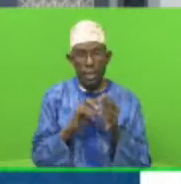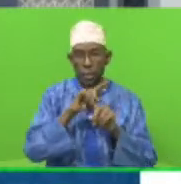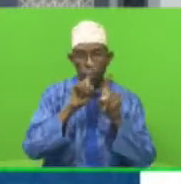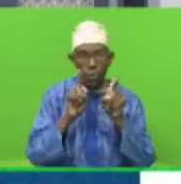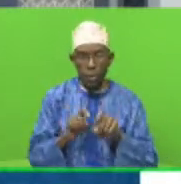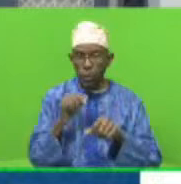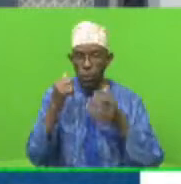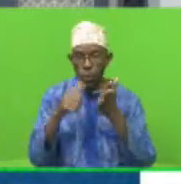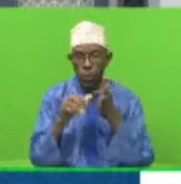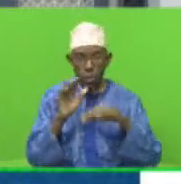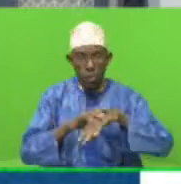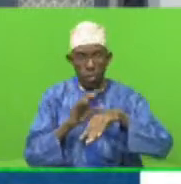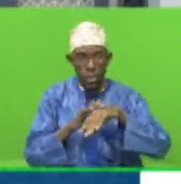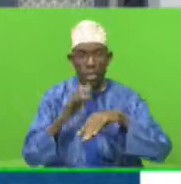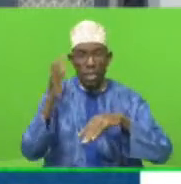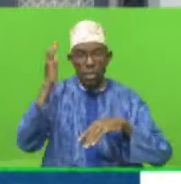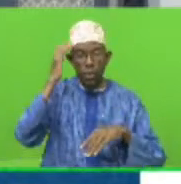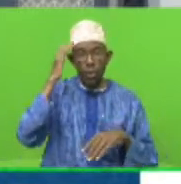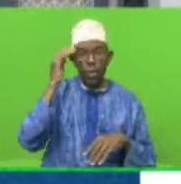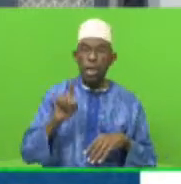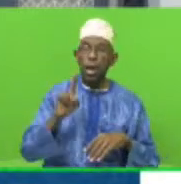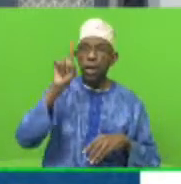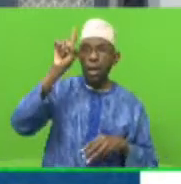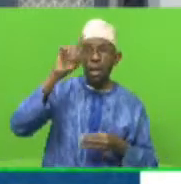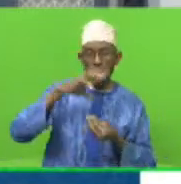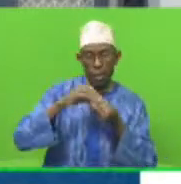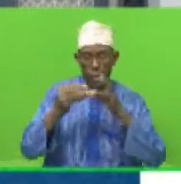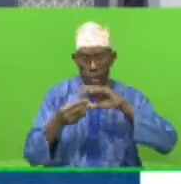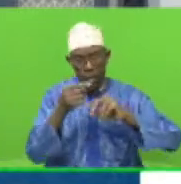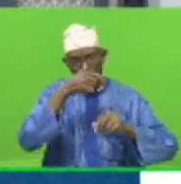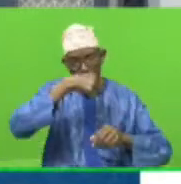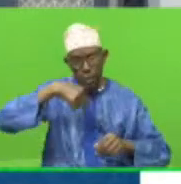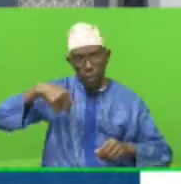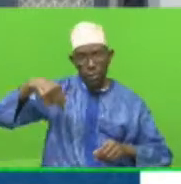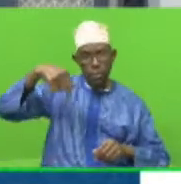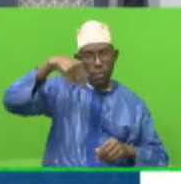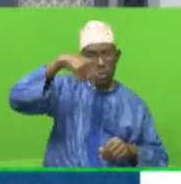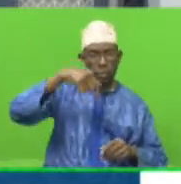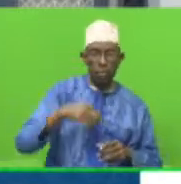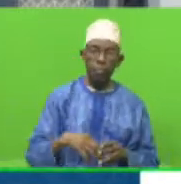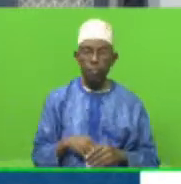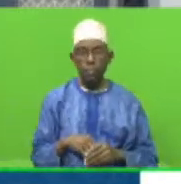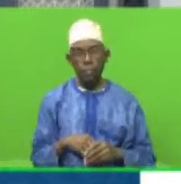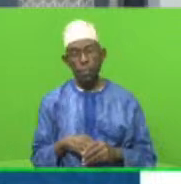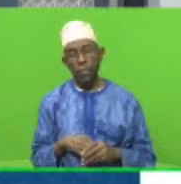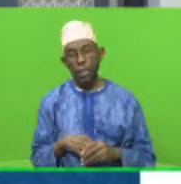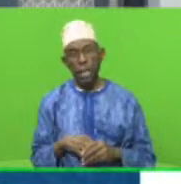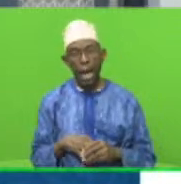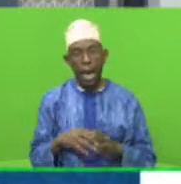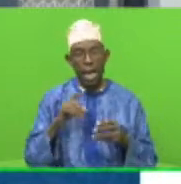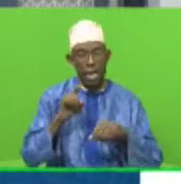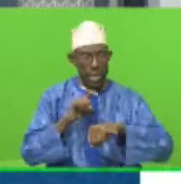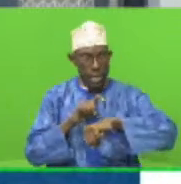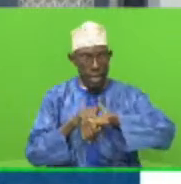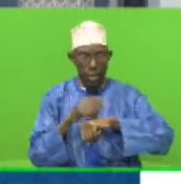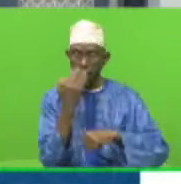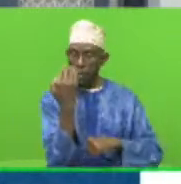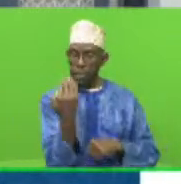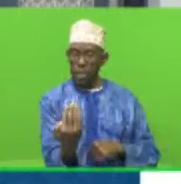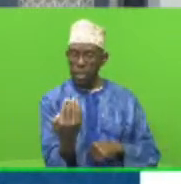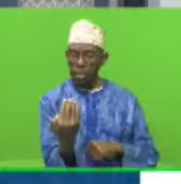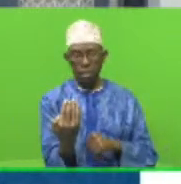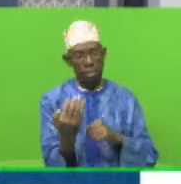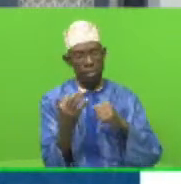question. This is the fitra that Allah subhanahu wa ta'ala has created in all of us, that, you know, even when this child of